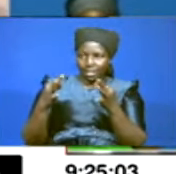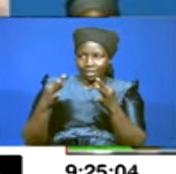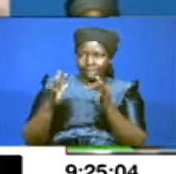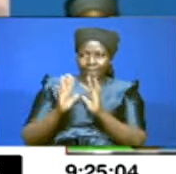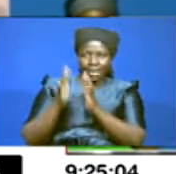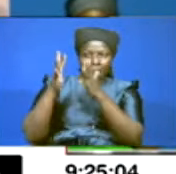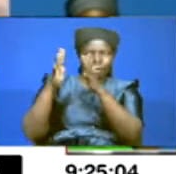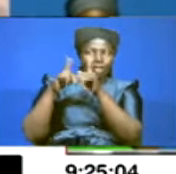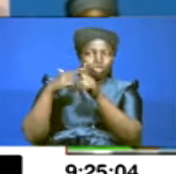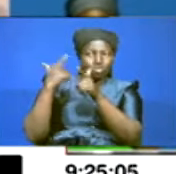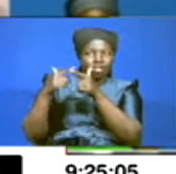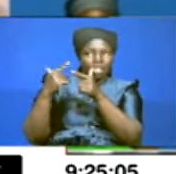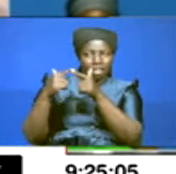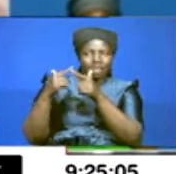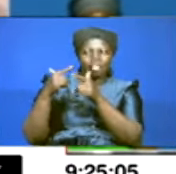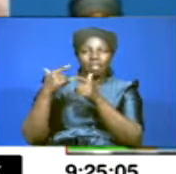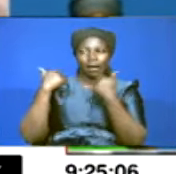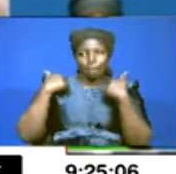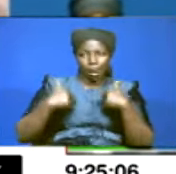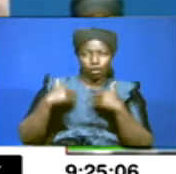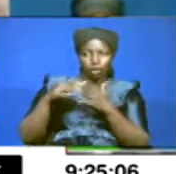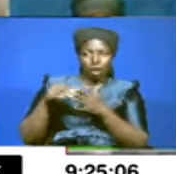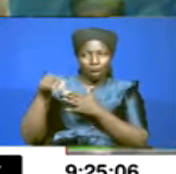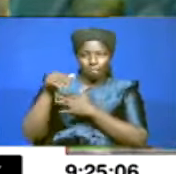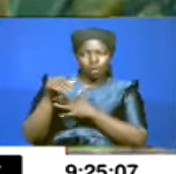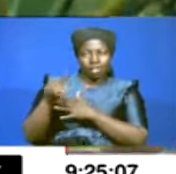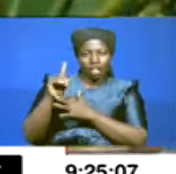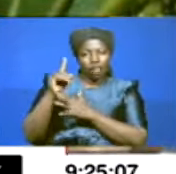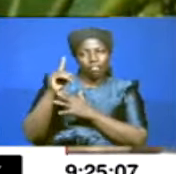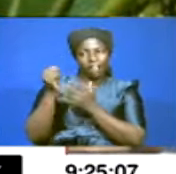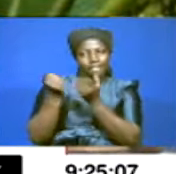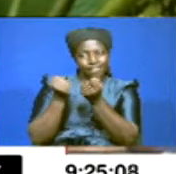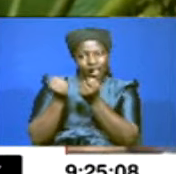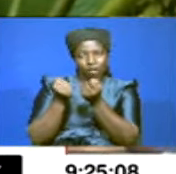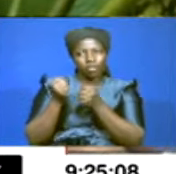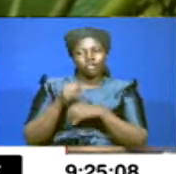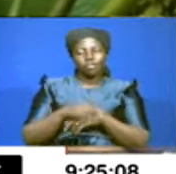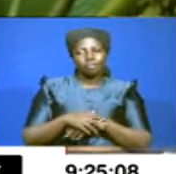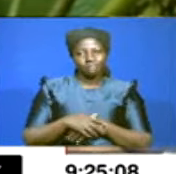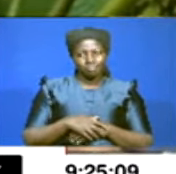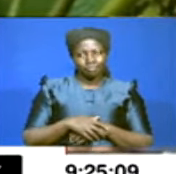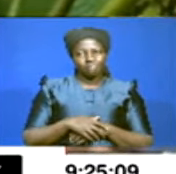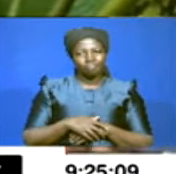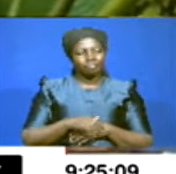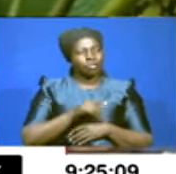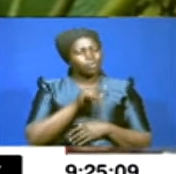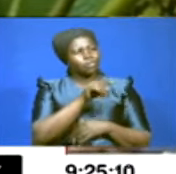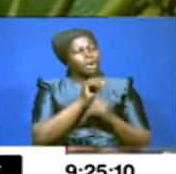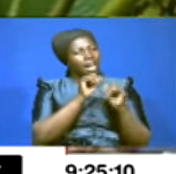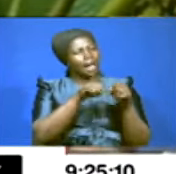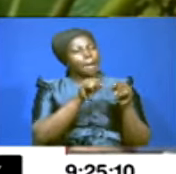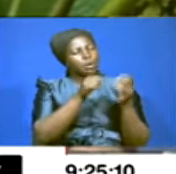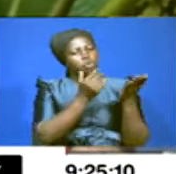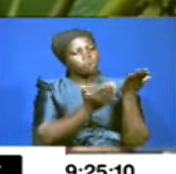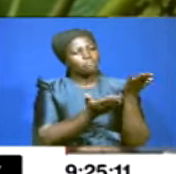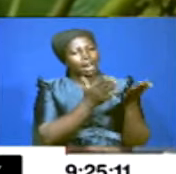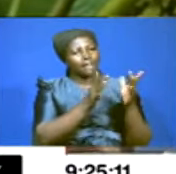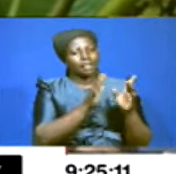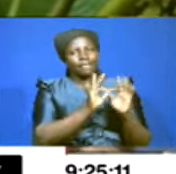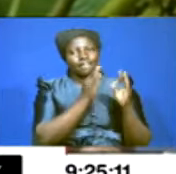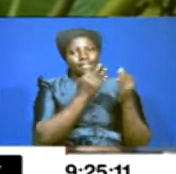I got him a car from Amazon Motors. How were you able to balance family life?